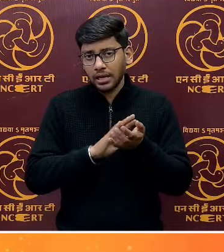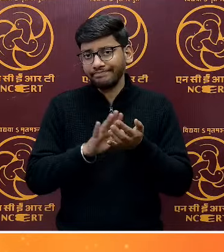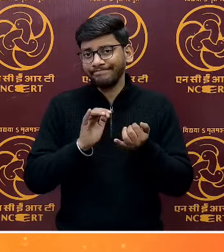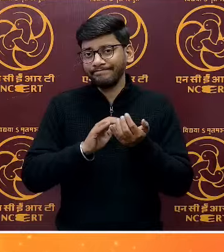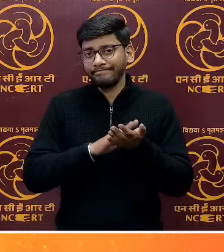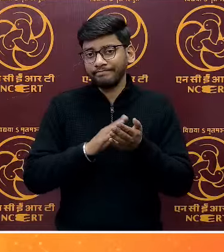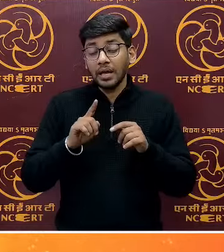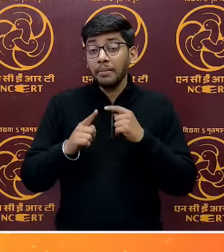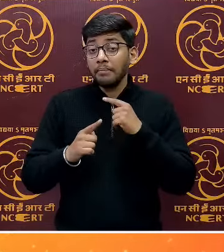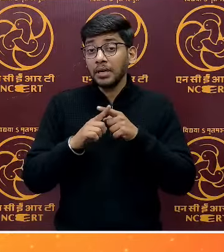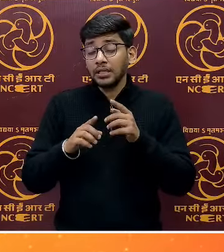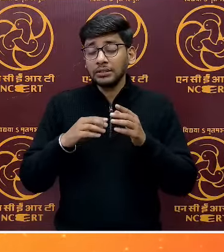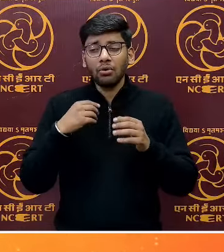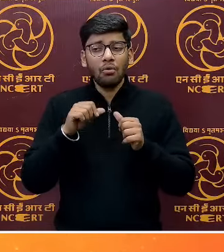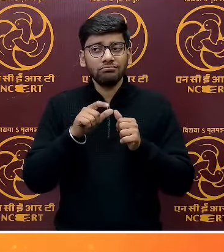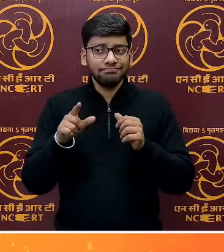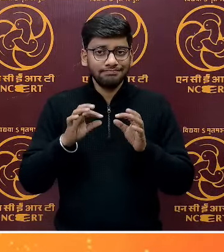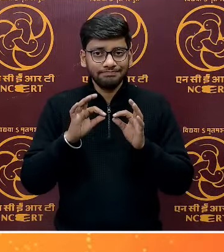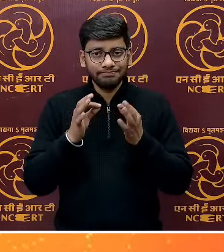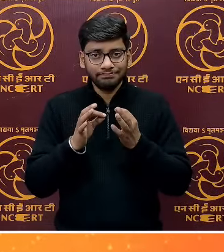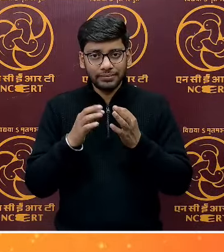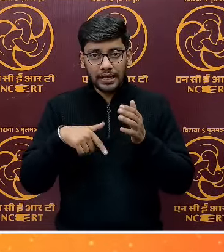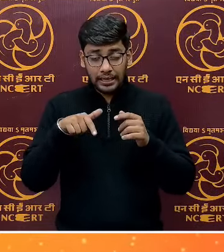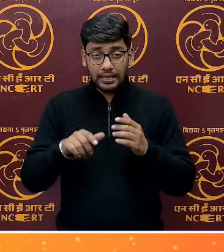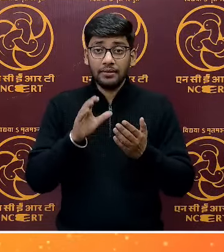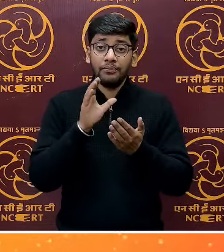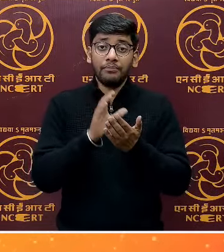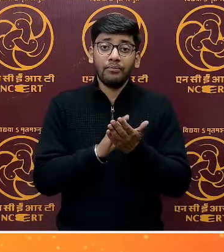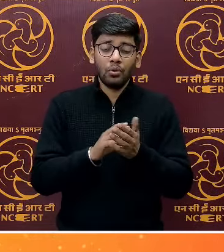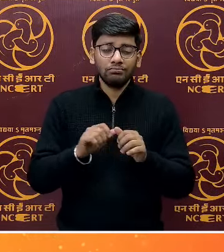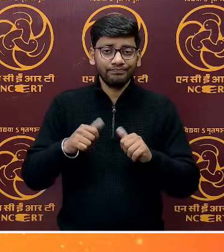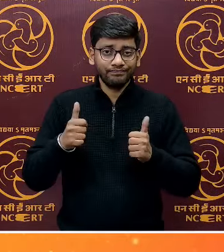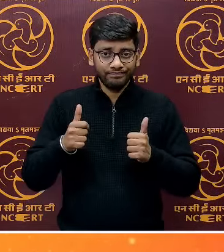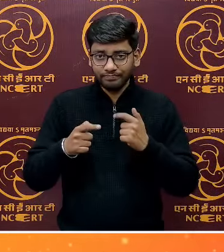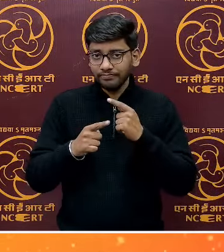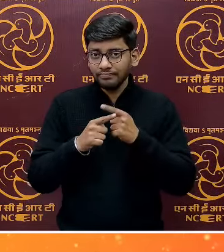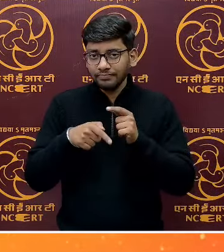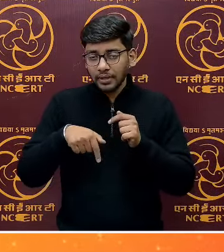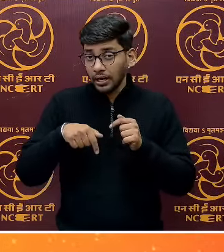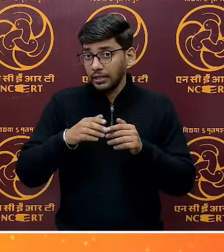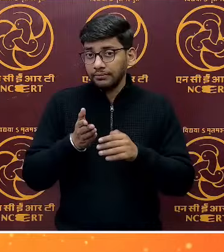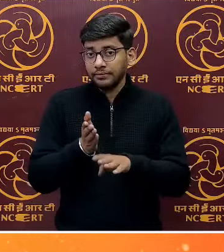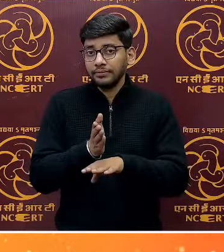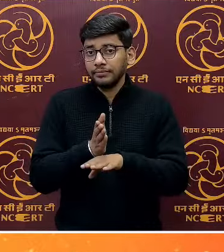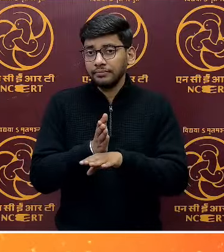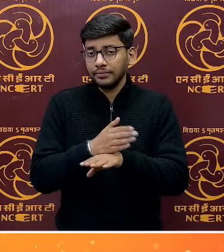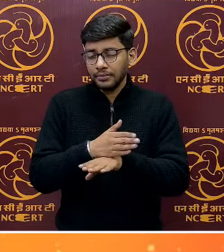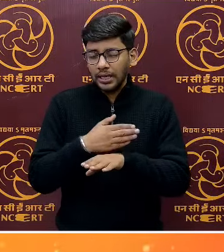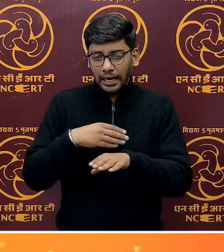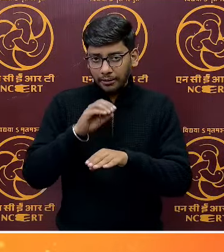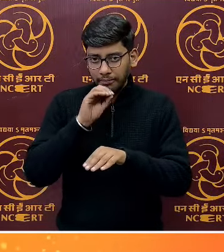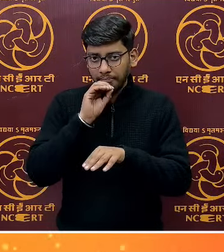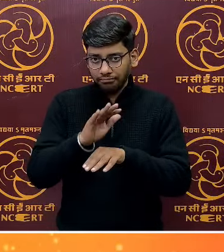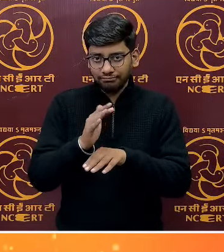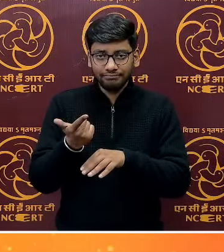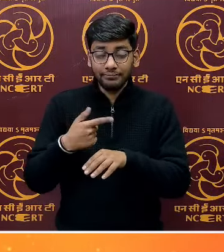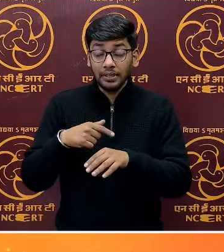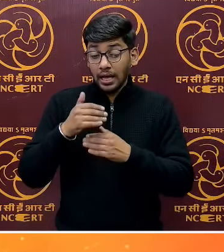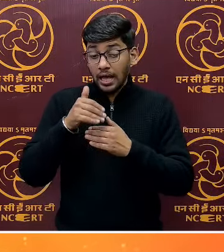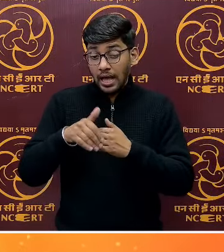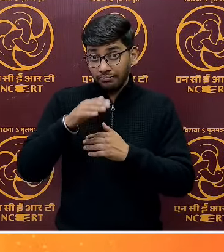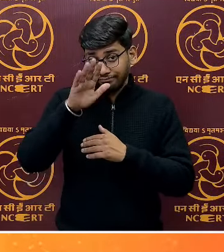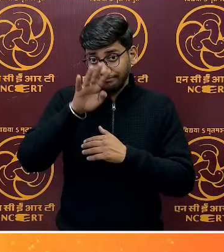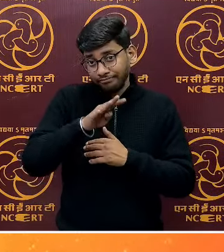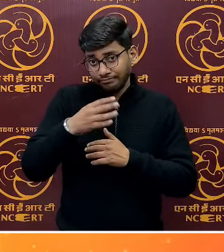I would also like to thank my entire team for making this session a success. And now, before I finally conclude, let me take you towards the